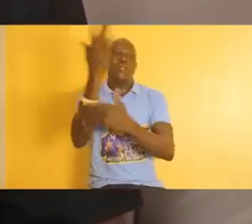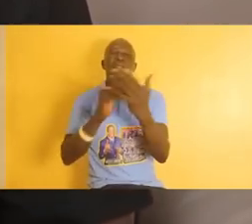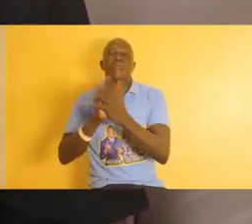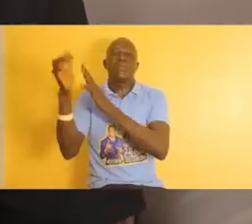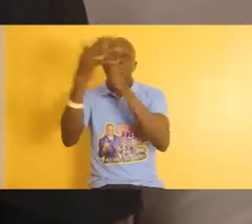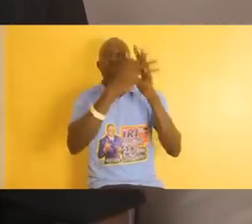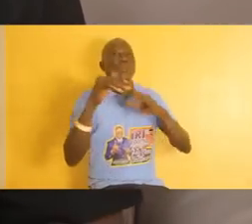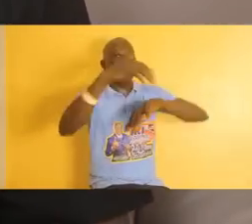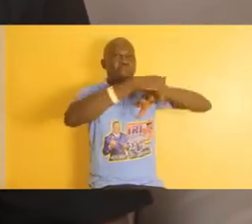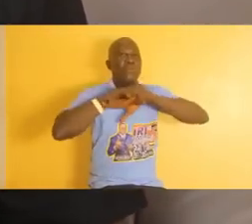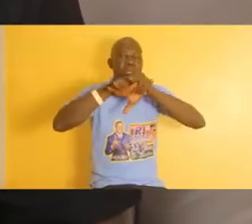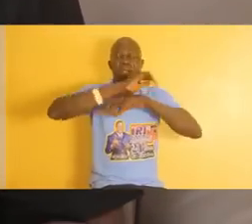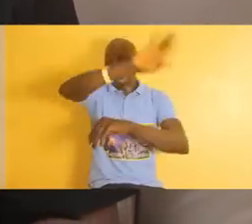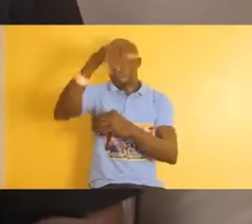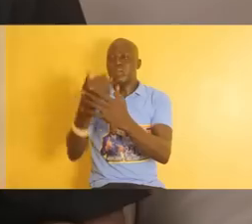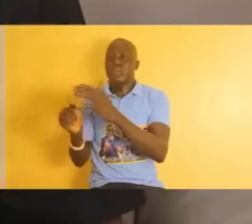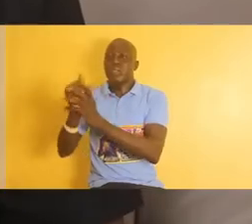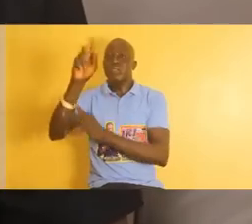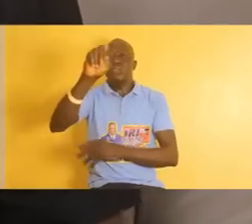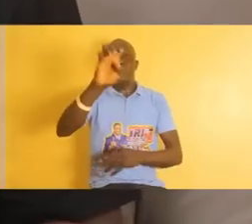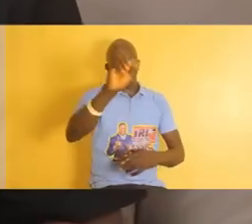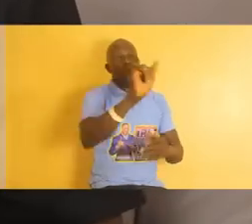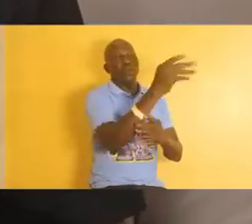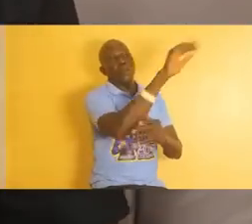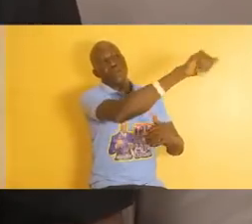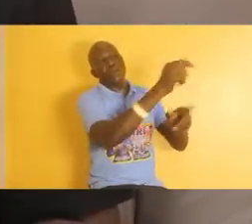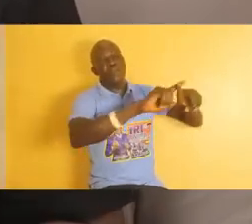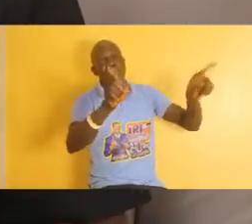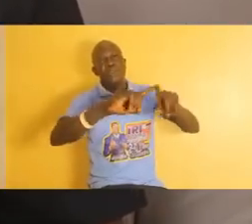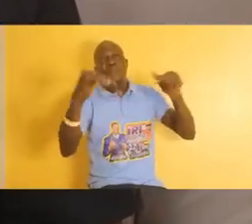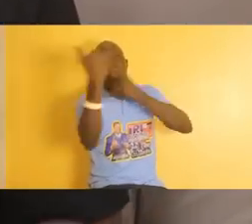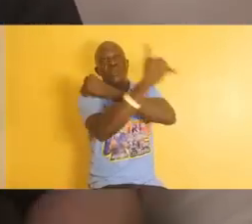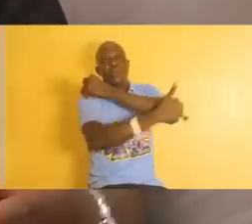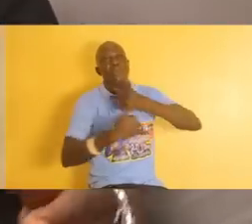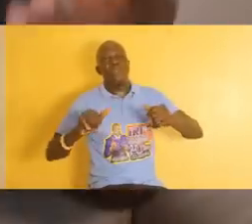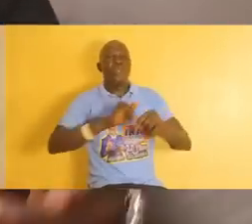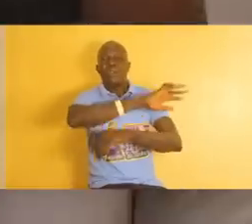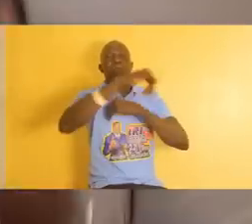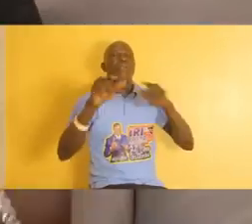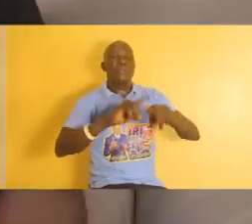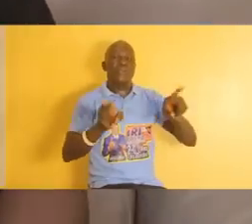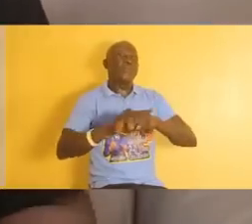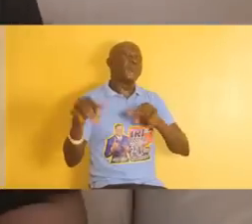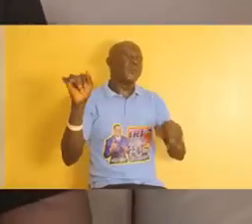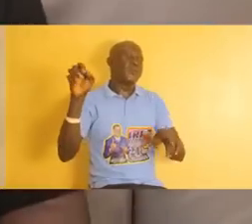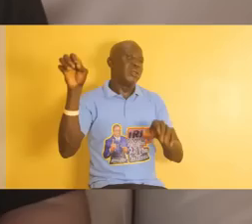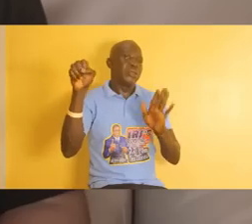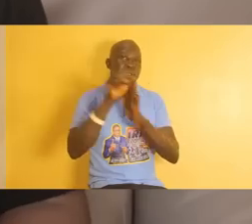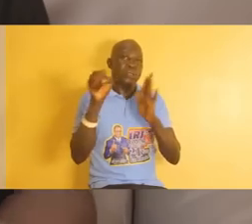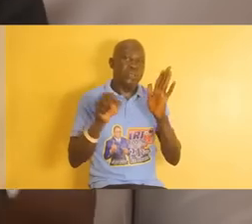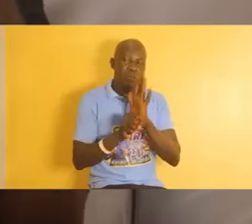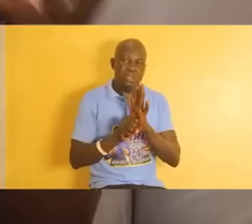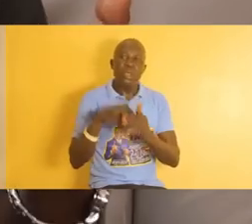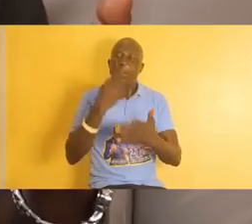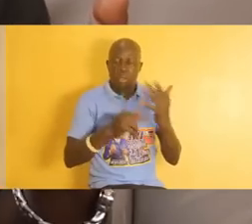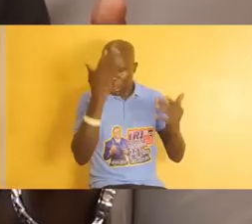Africa, Ghana, Togo, Sokoto, Lausa, from now, from here, they are to